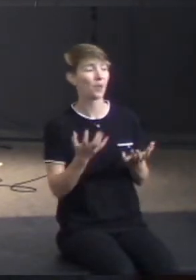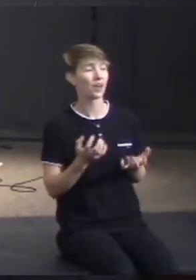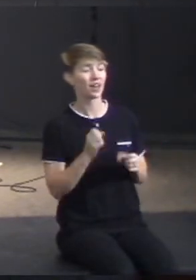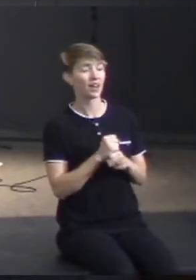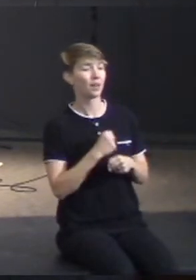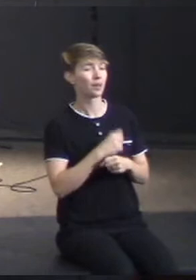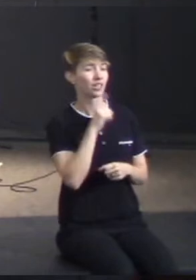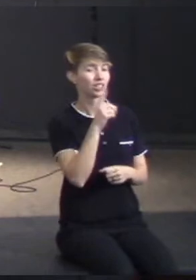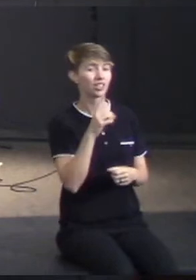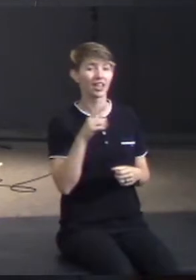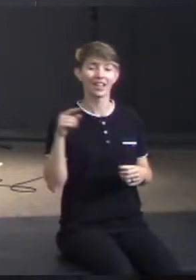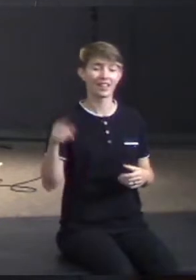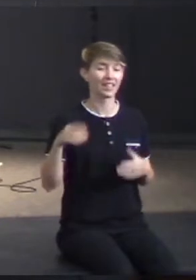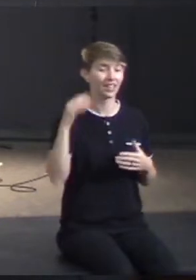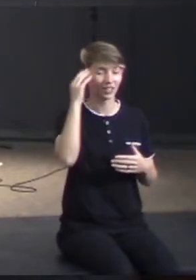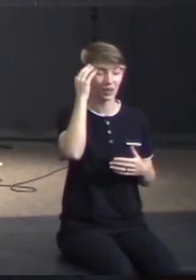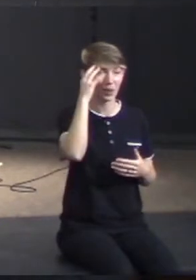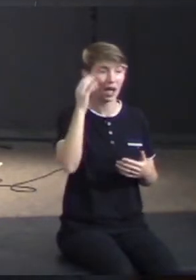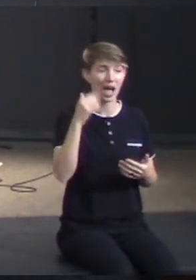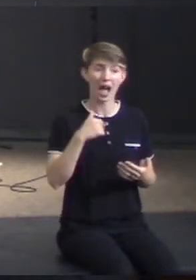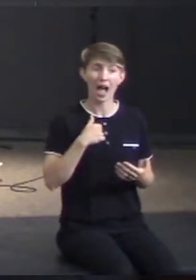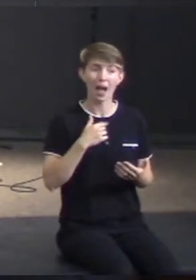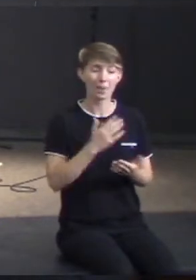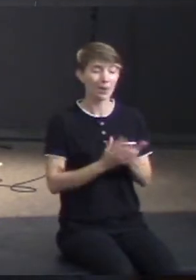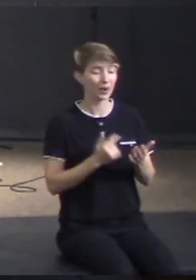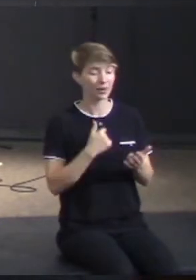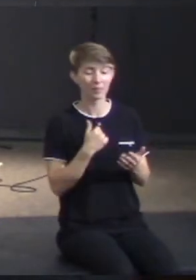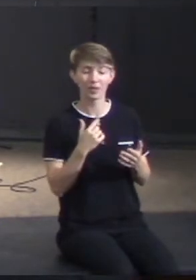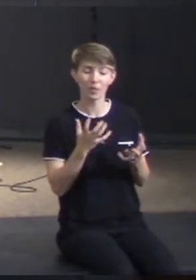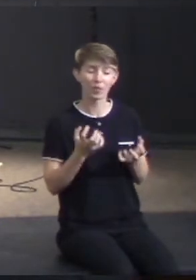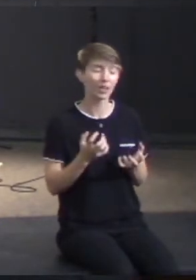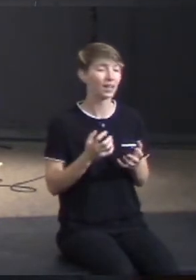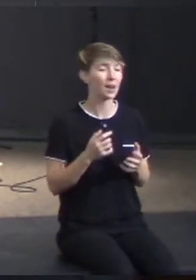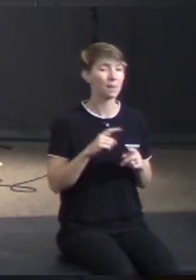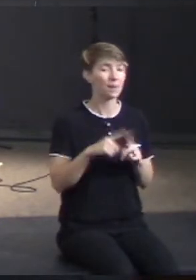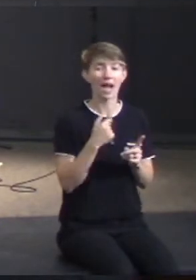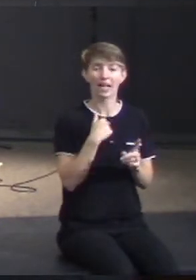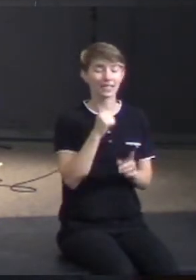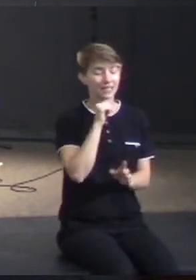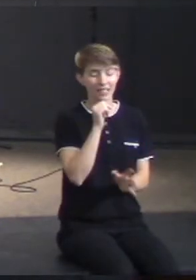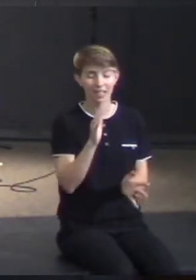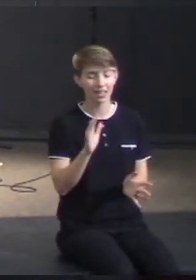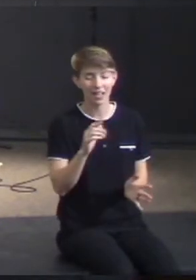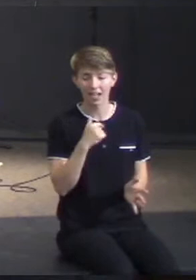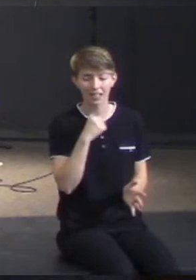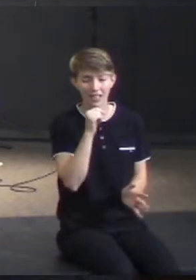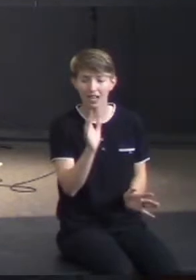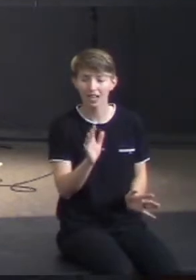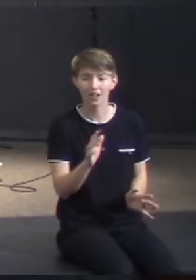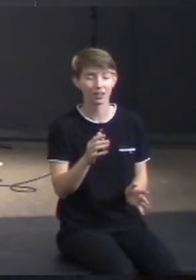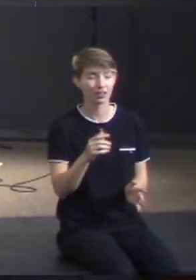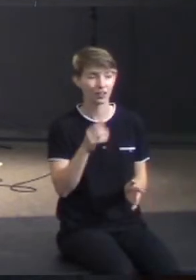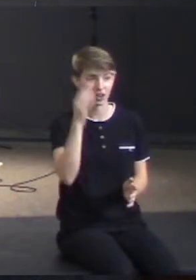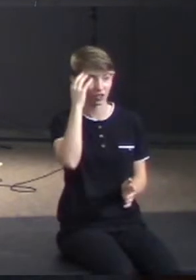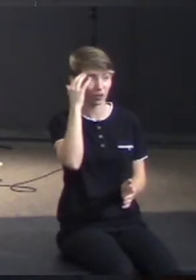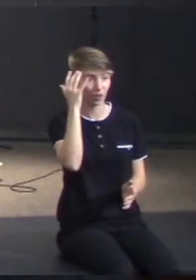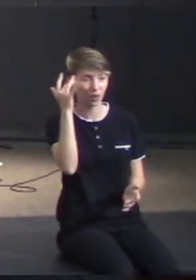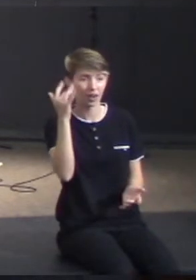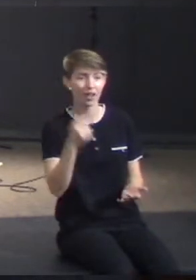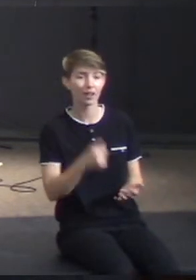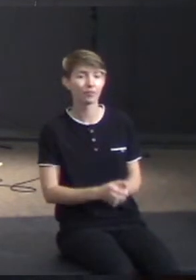that they knew. I mean, there was a part of me that wanted to do it, but I didn't do it. I didn't do it. You want to know why? Because I knew it wouldn't have been